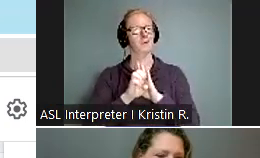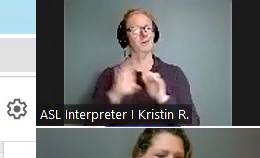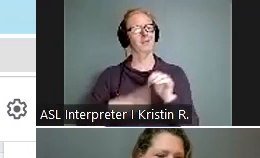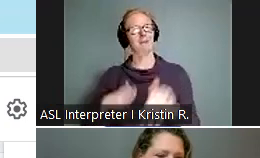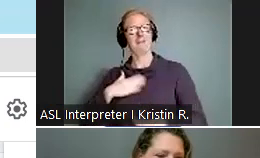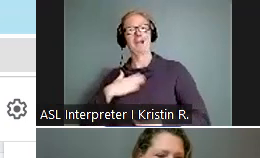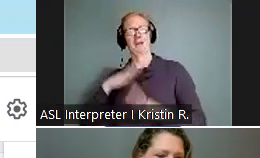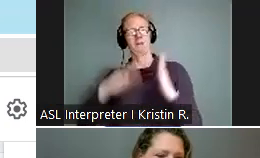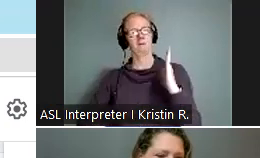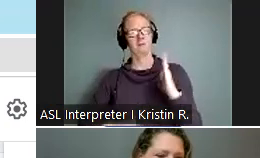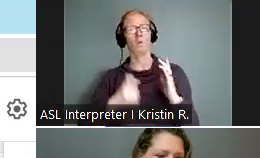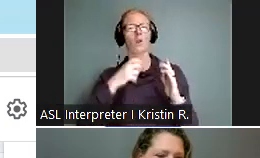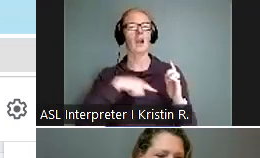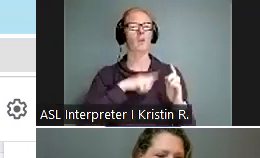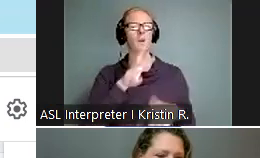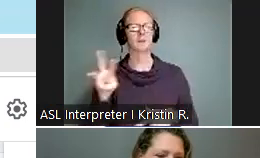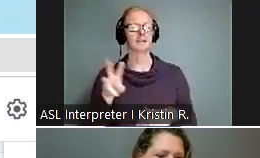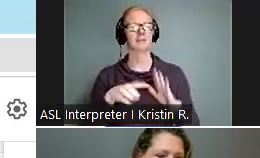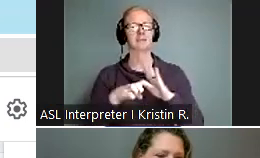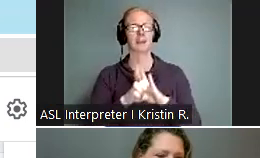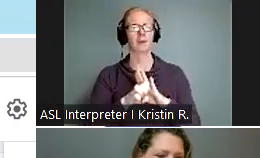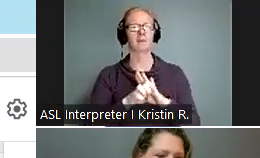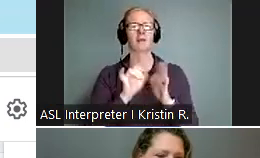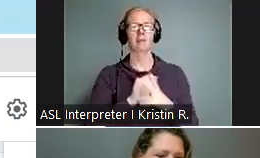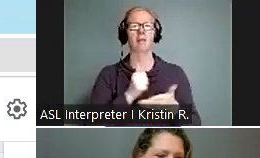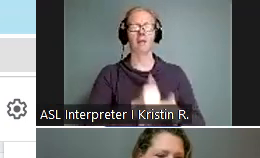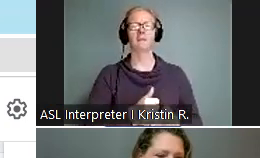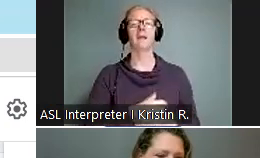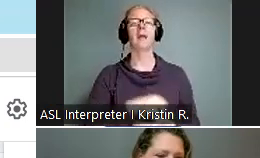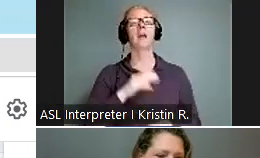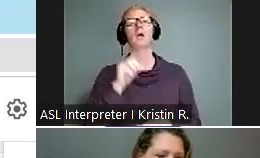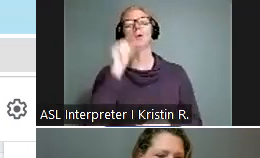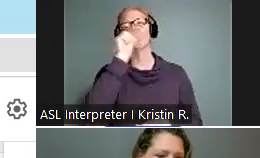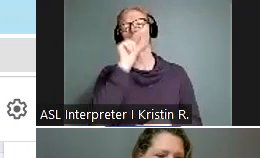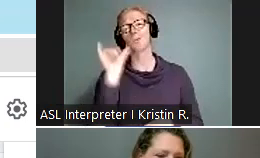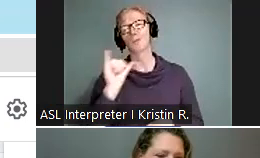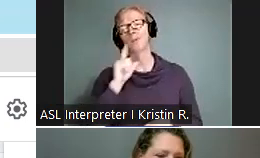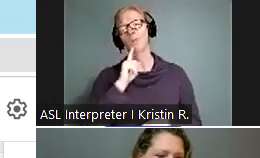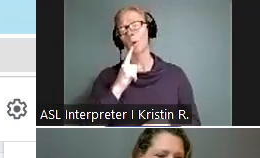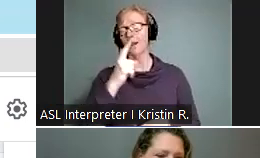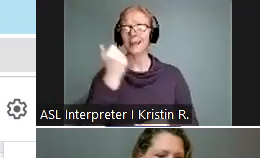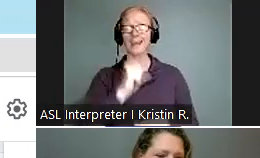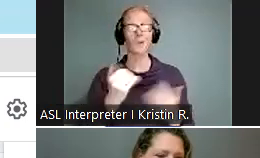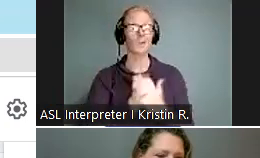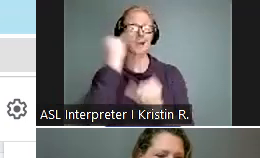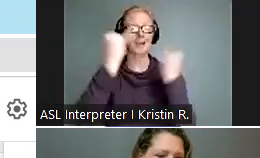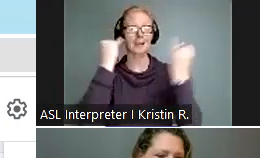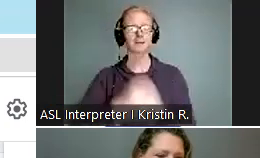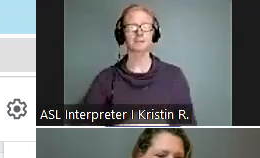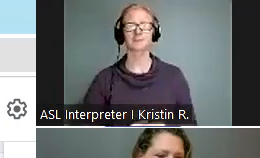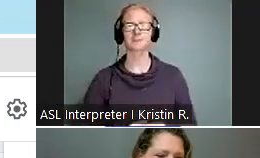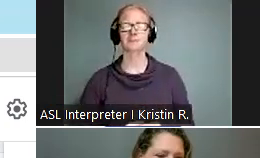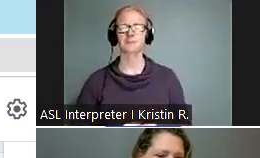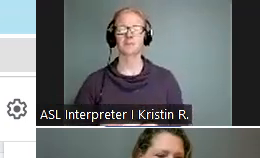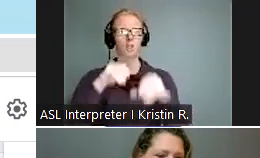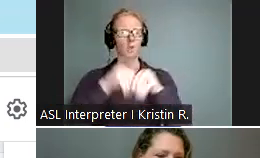that you can offer survivors. And Google is always a great resource for brainstorming. So for example, for